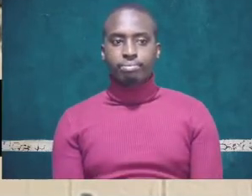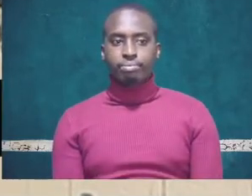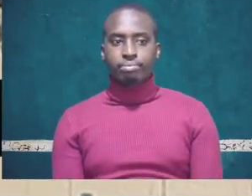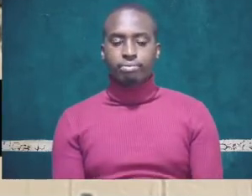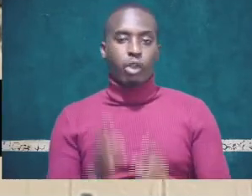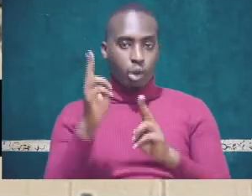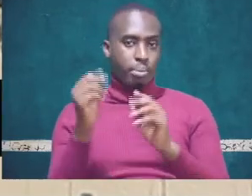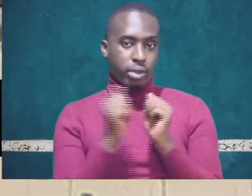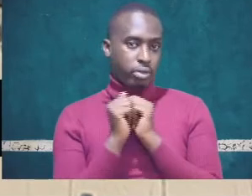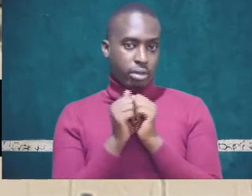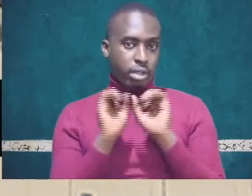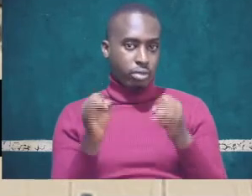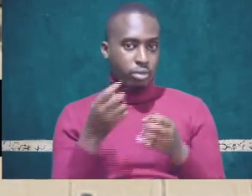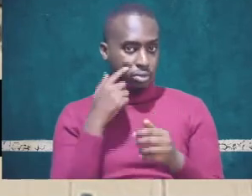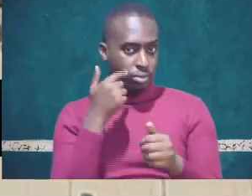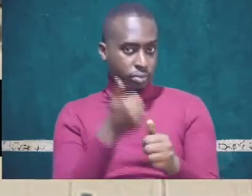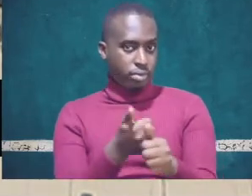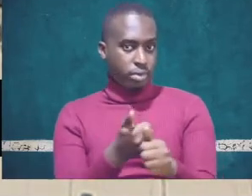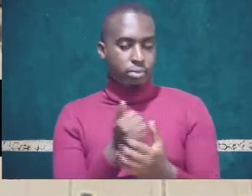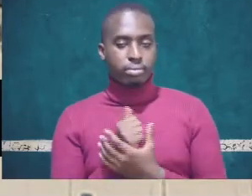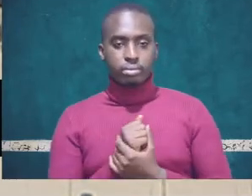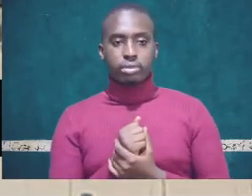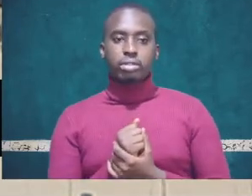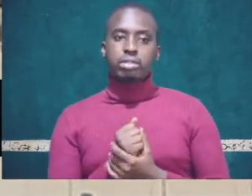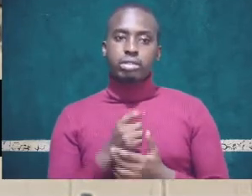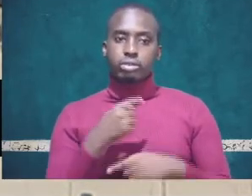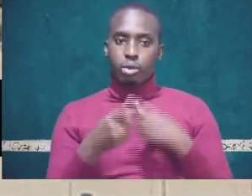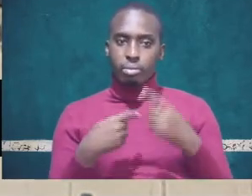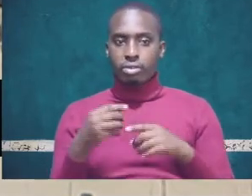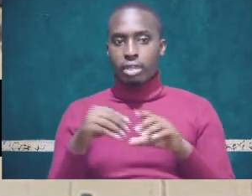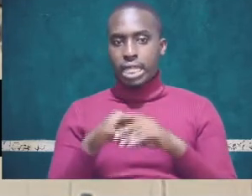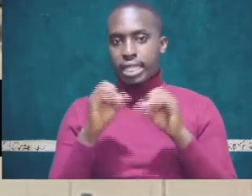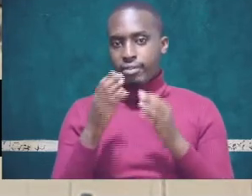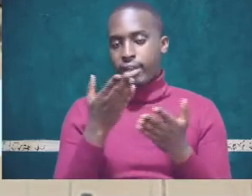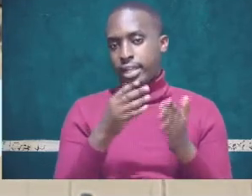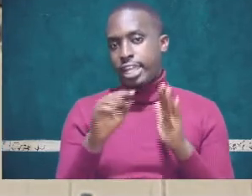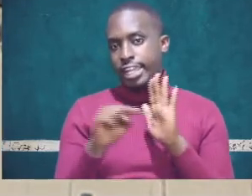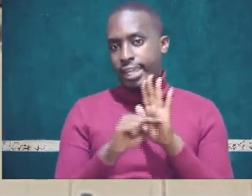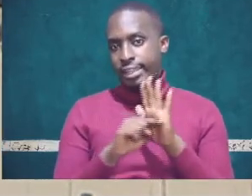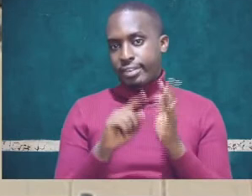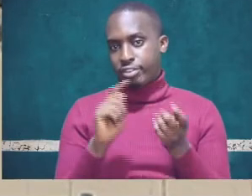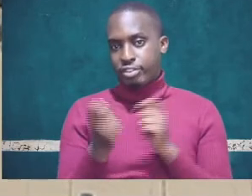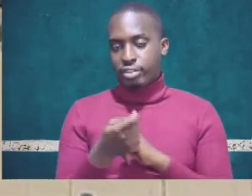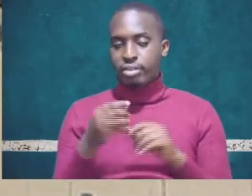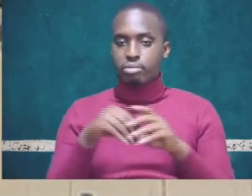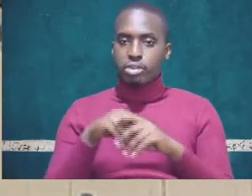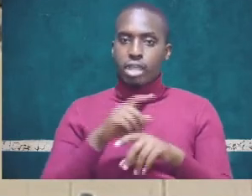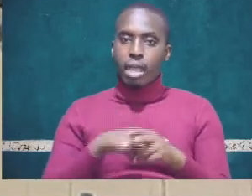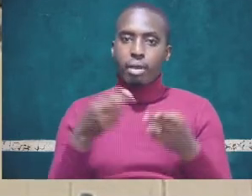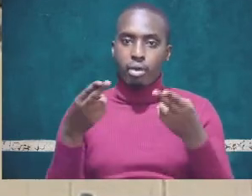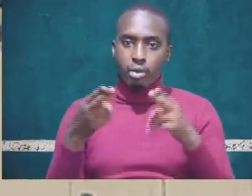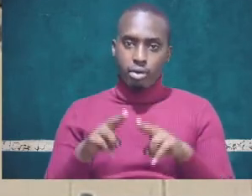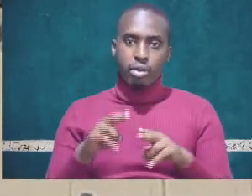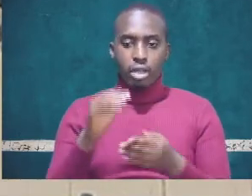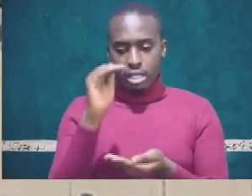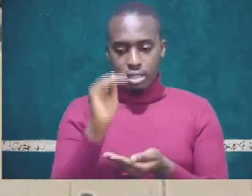Hope we are together and you are trying it for. Now, let us come to when there is a negative change, that is a decrease in demand.